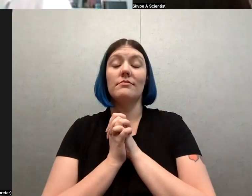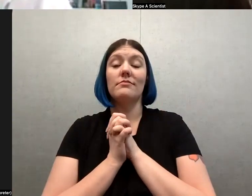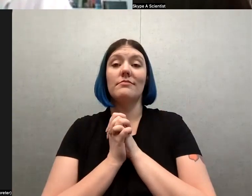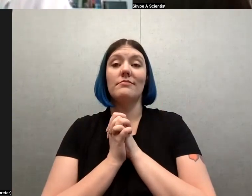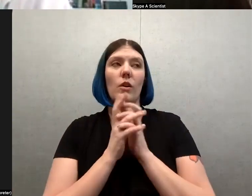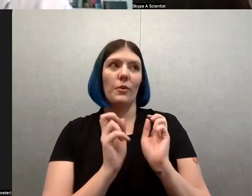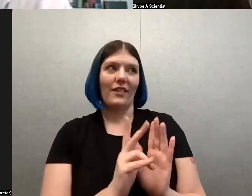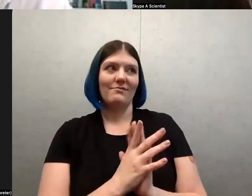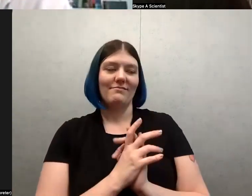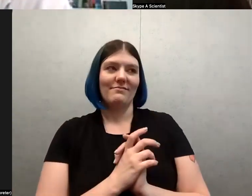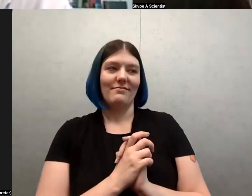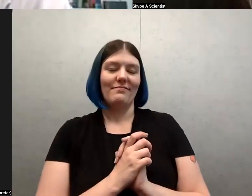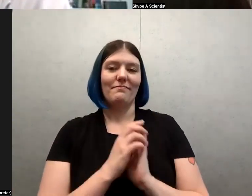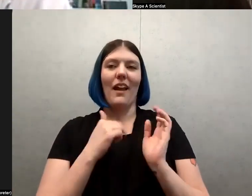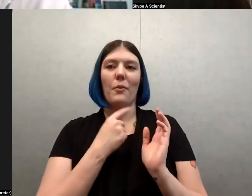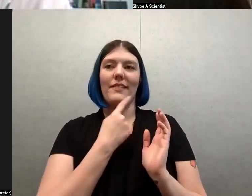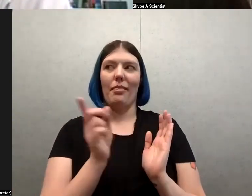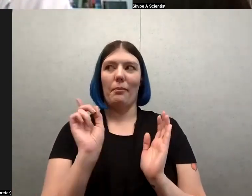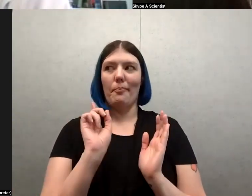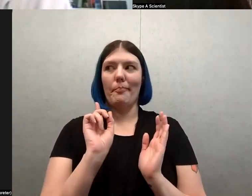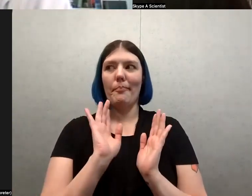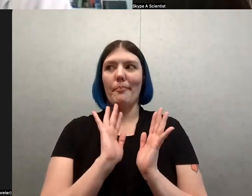I think I would tell them,